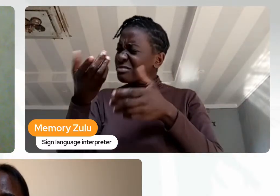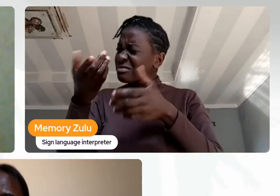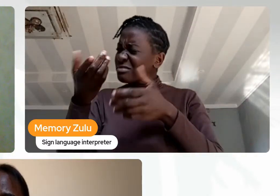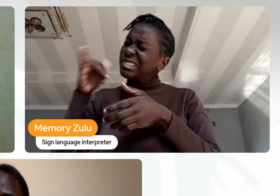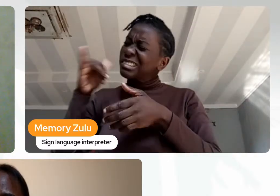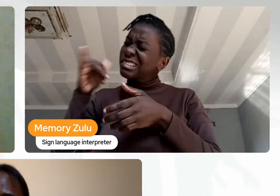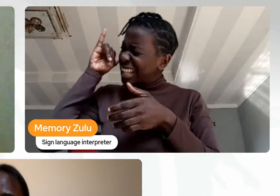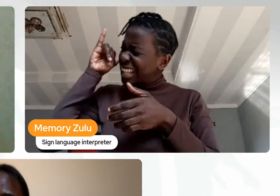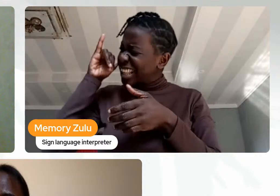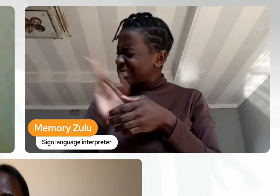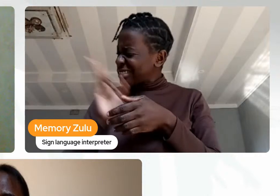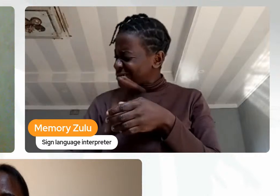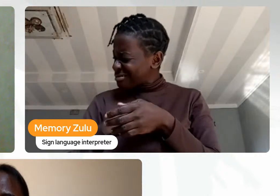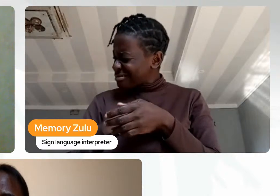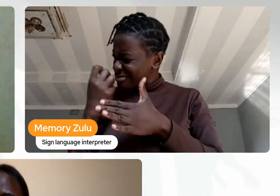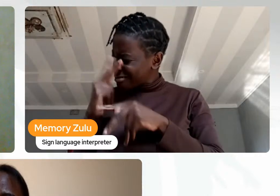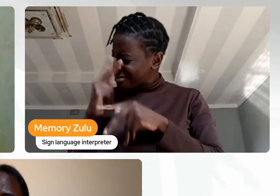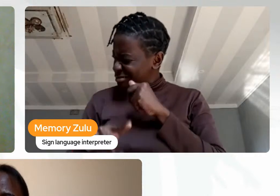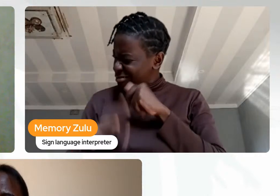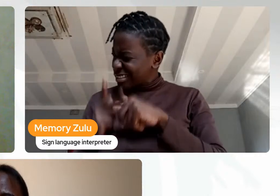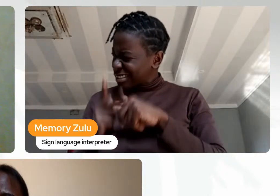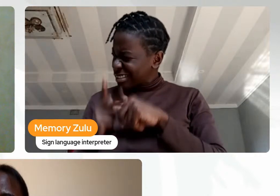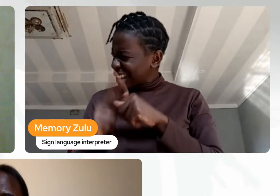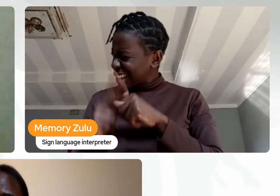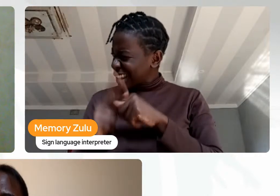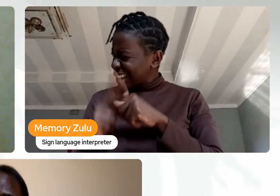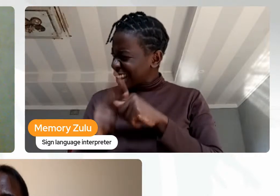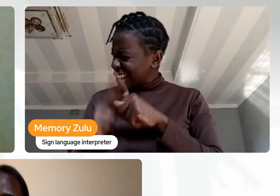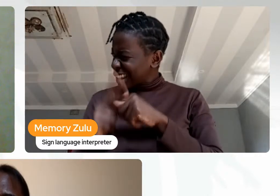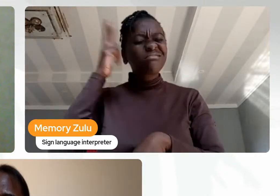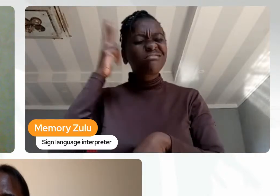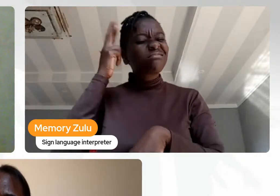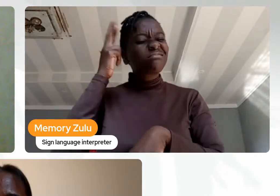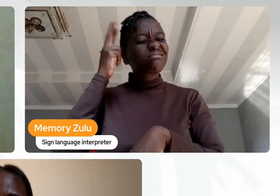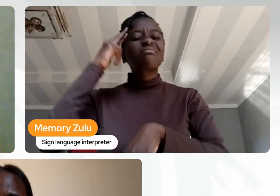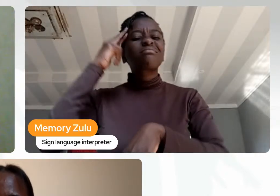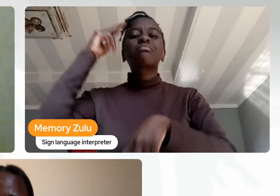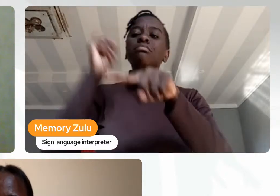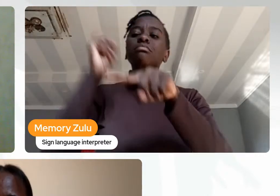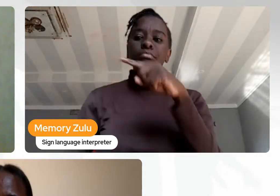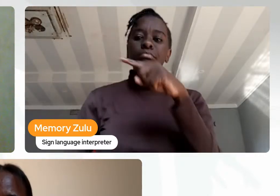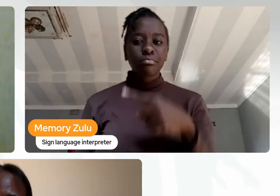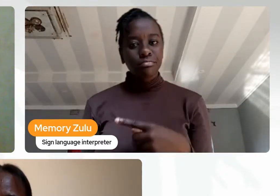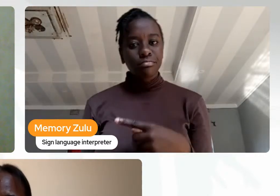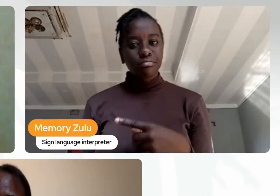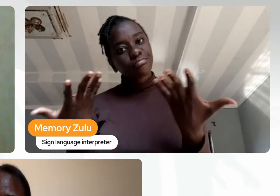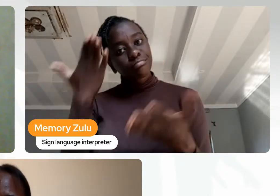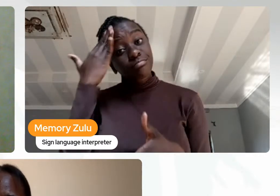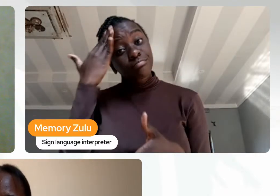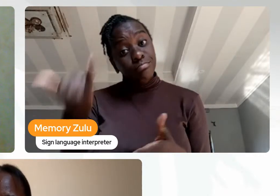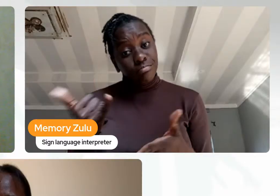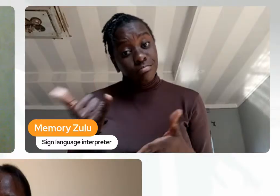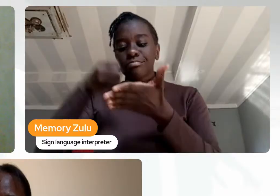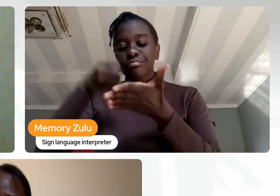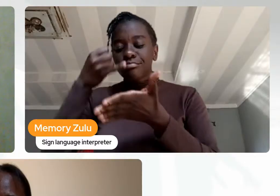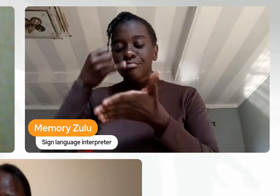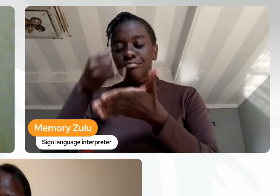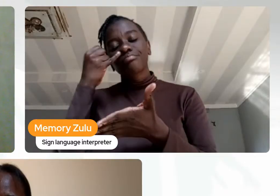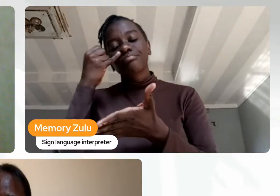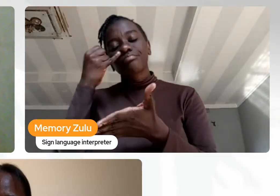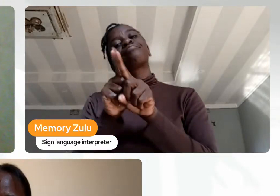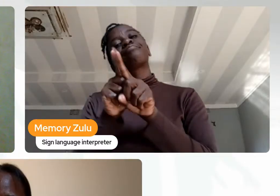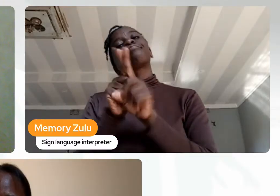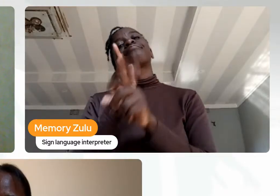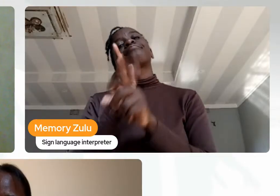social media when it comes to the sexual activities. There are witch doctors who tell them to say, just latch to